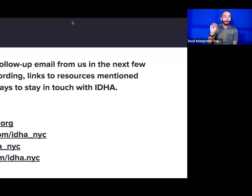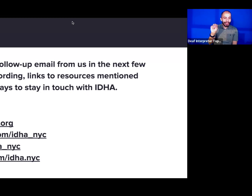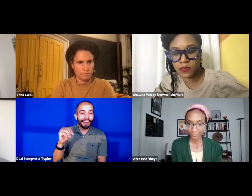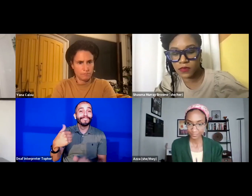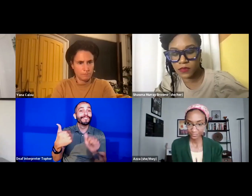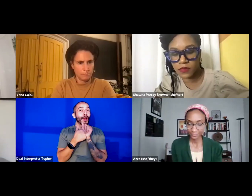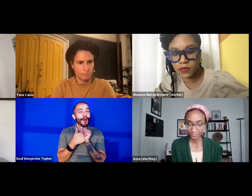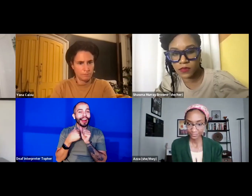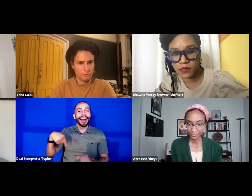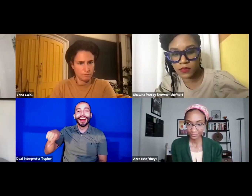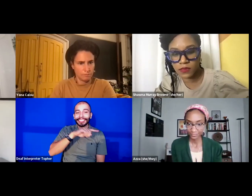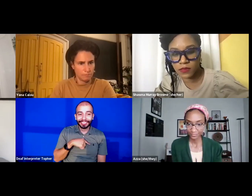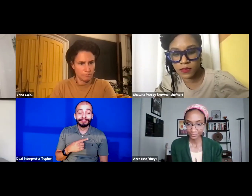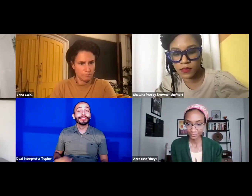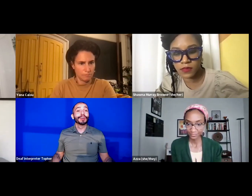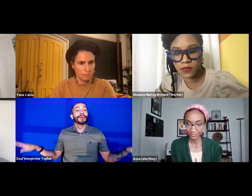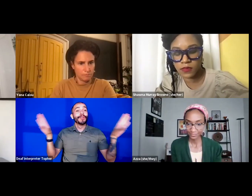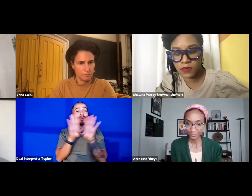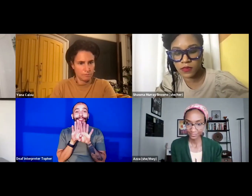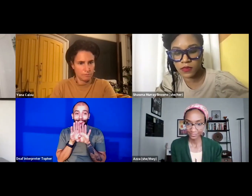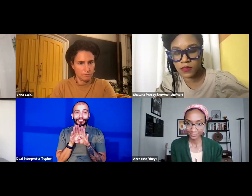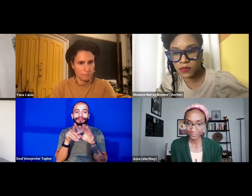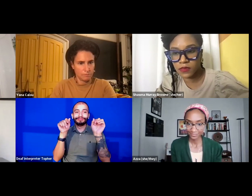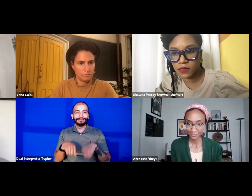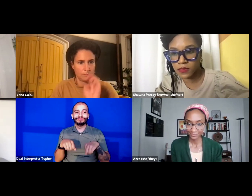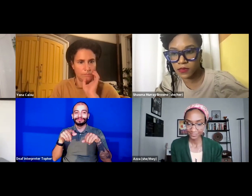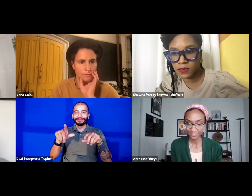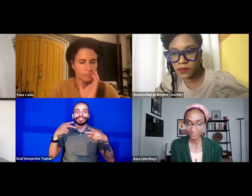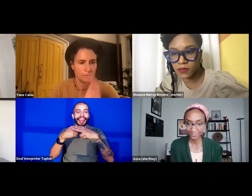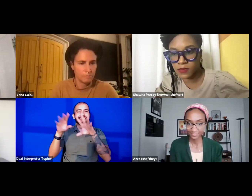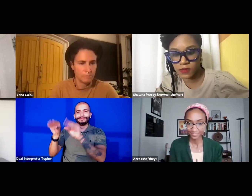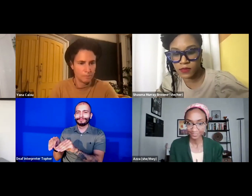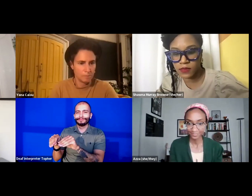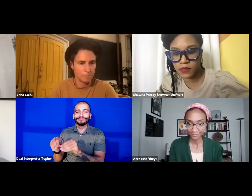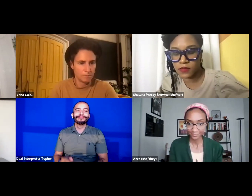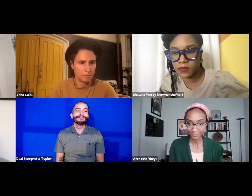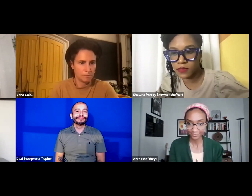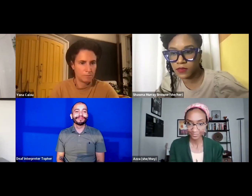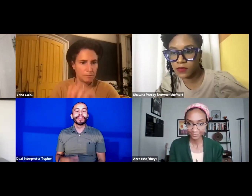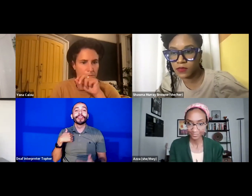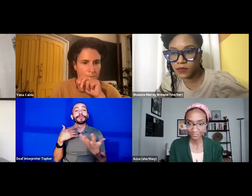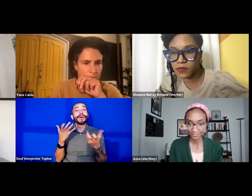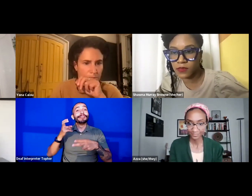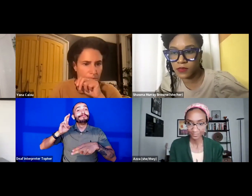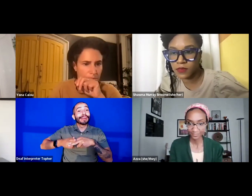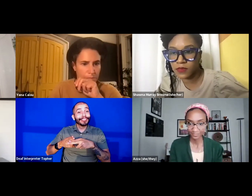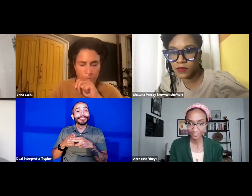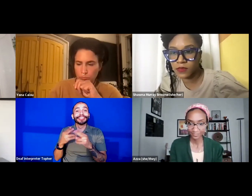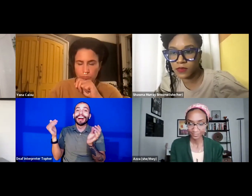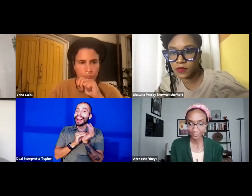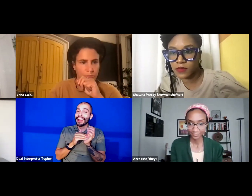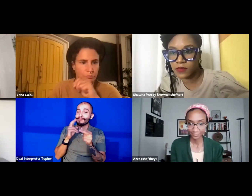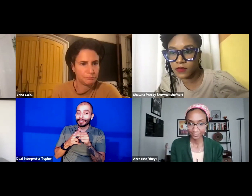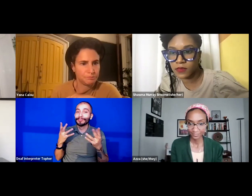the slide, and I want to just mention again, gratitude. It's hard to, I'm going to switch my screen